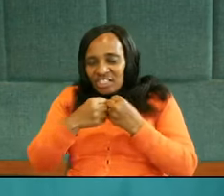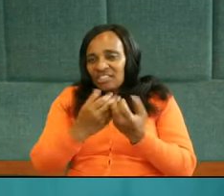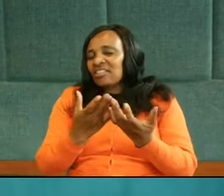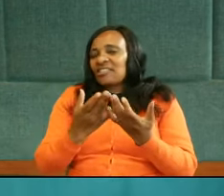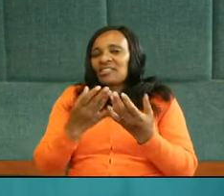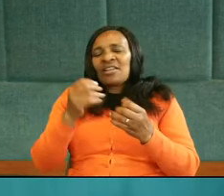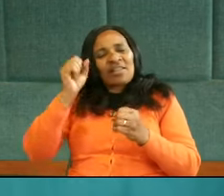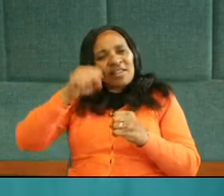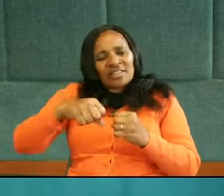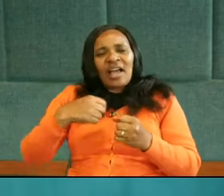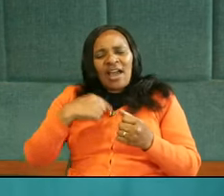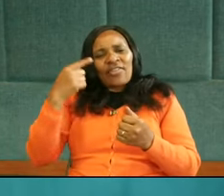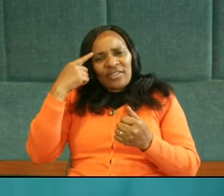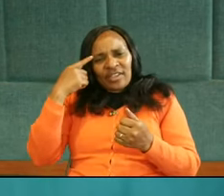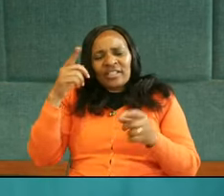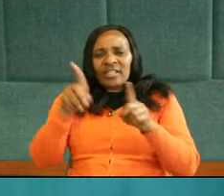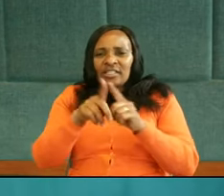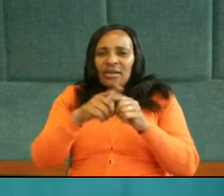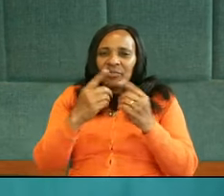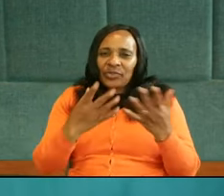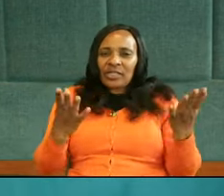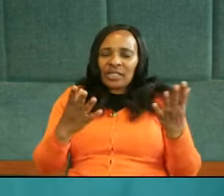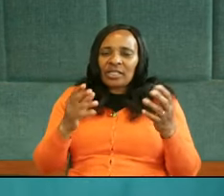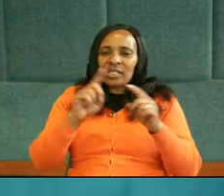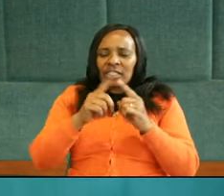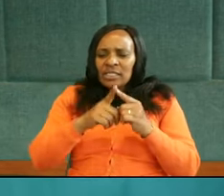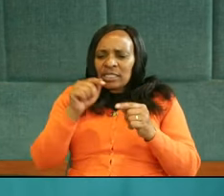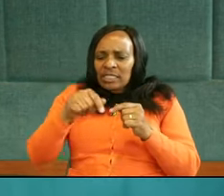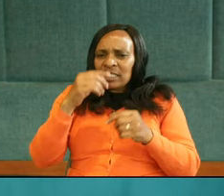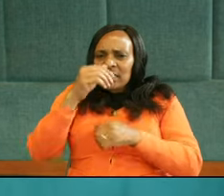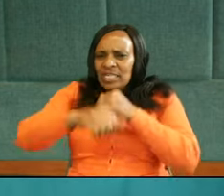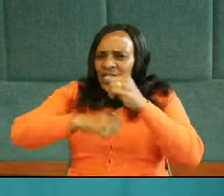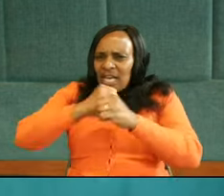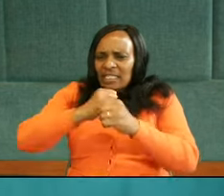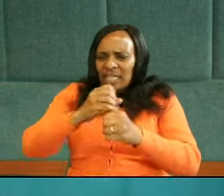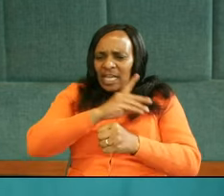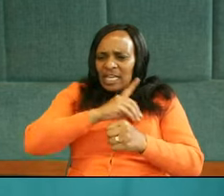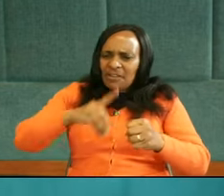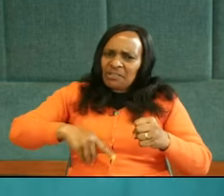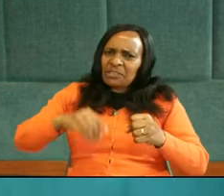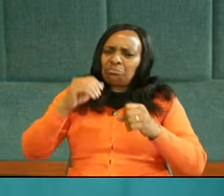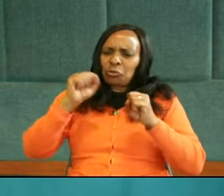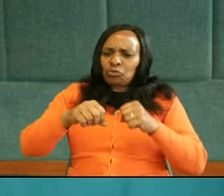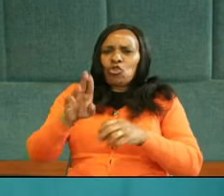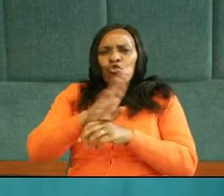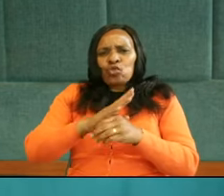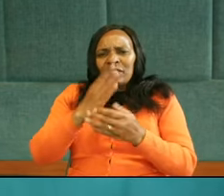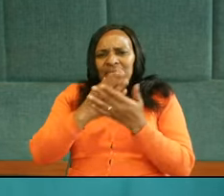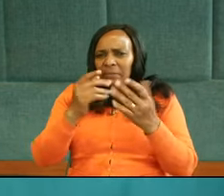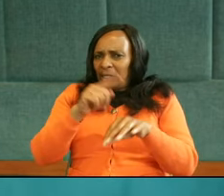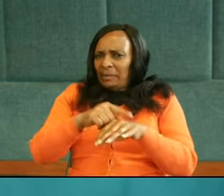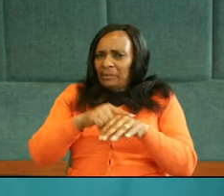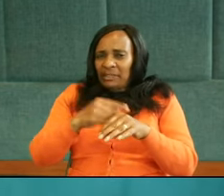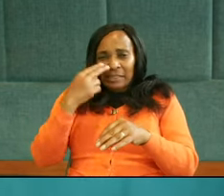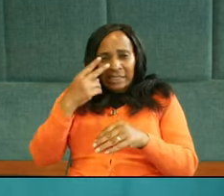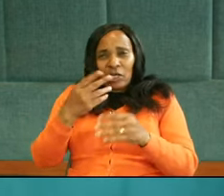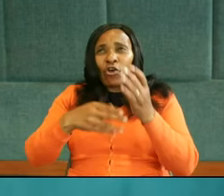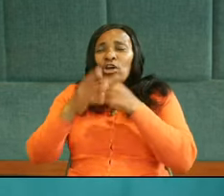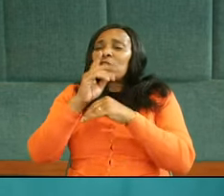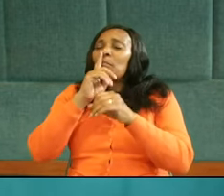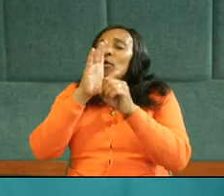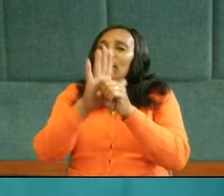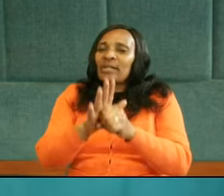think also another thing that it says here is that during those years, David's faith must have wavered at times. It seemed as if God's promise